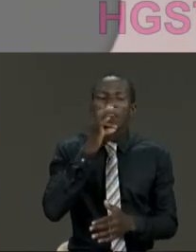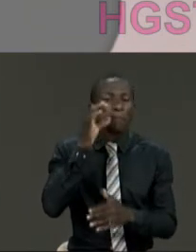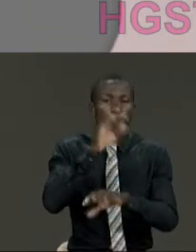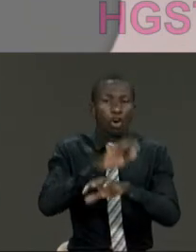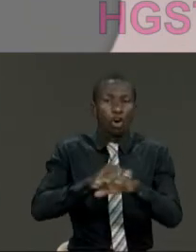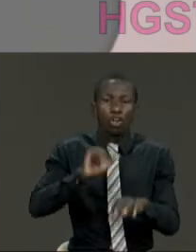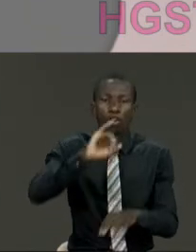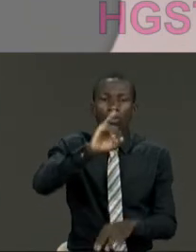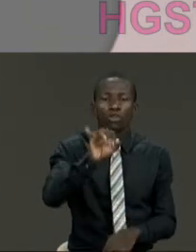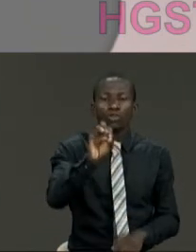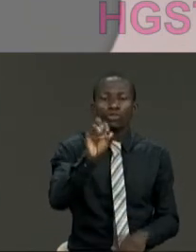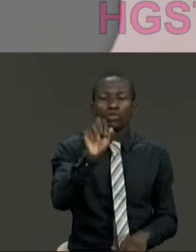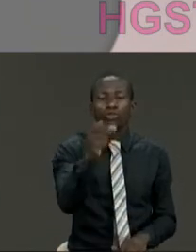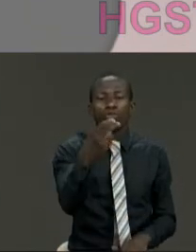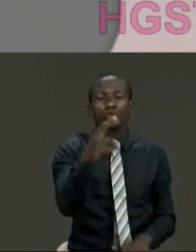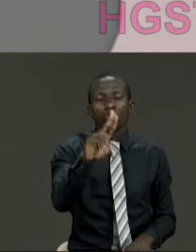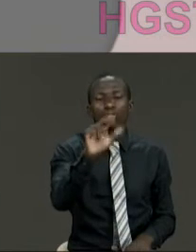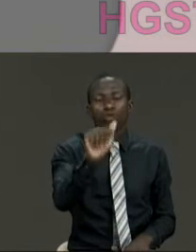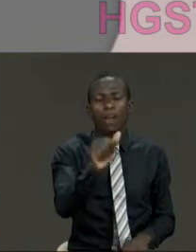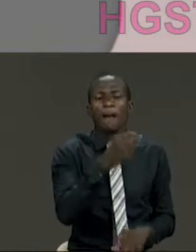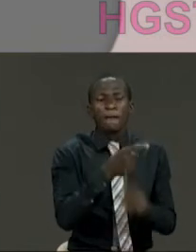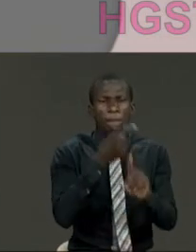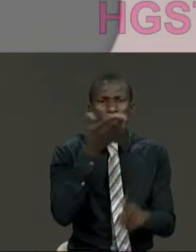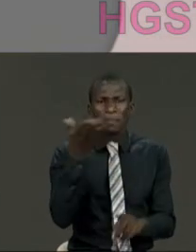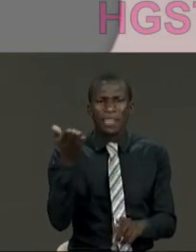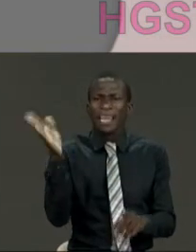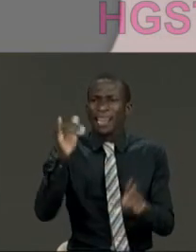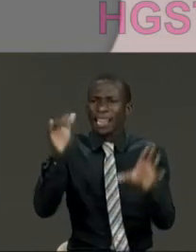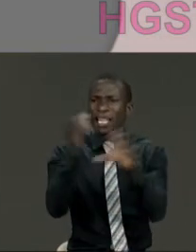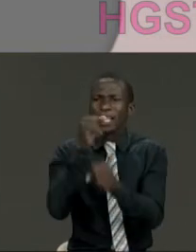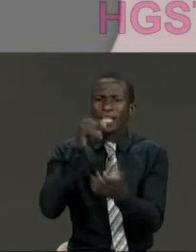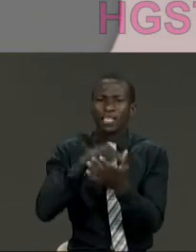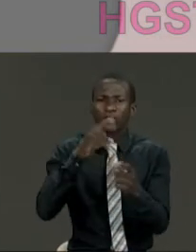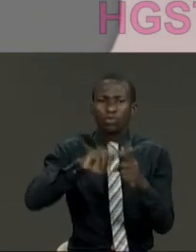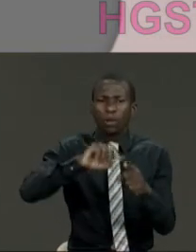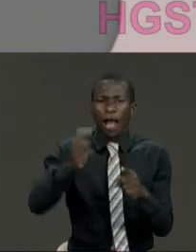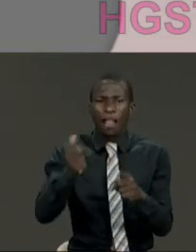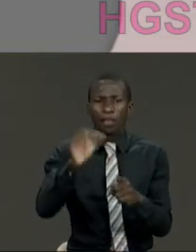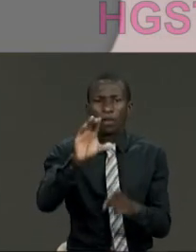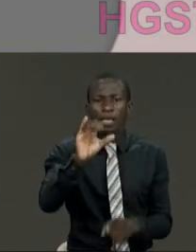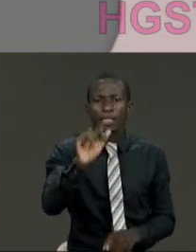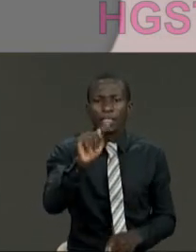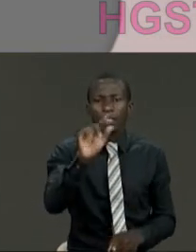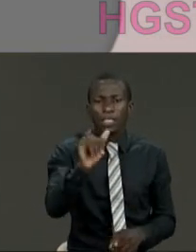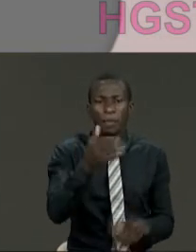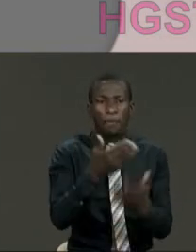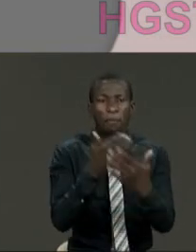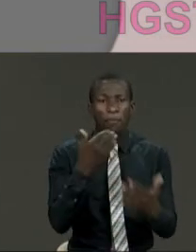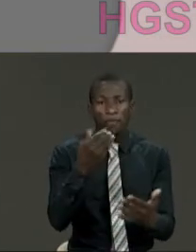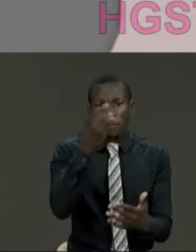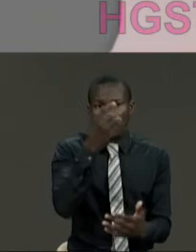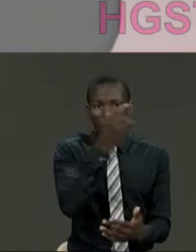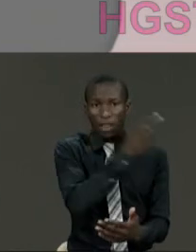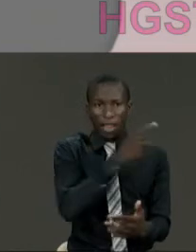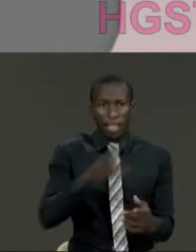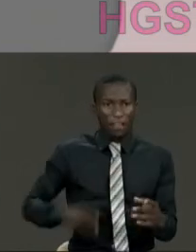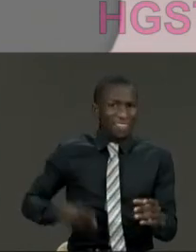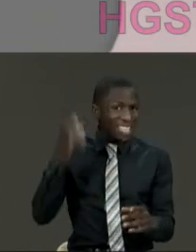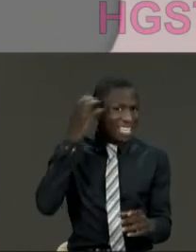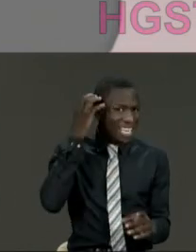And from there, they took it to another city before David heard of it. And David now came